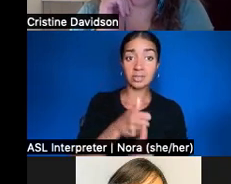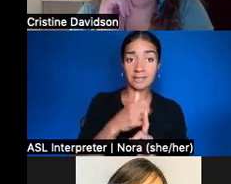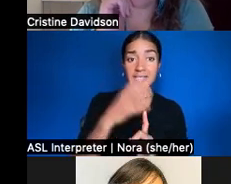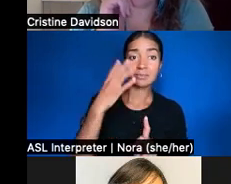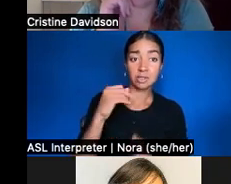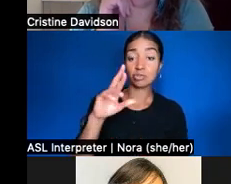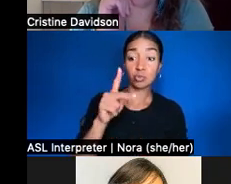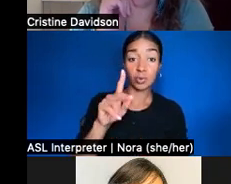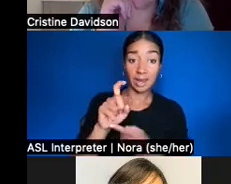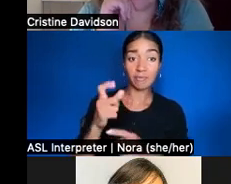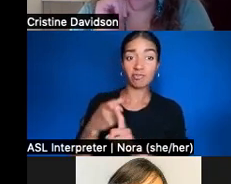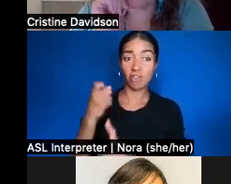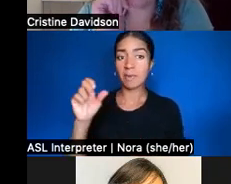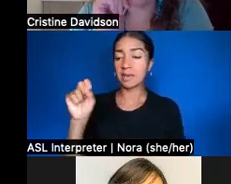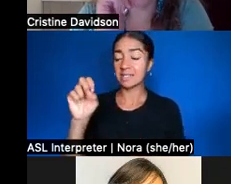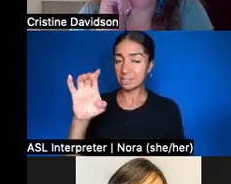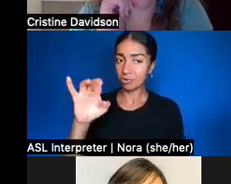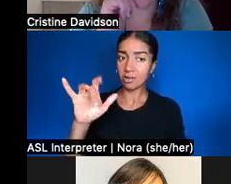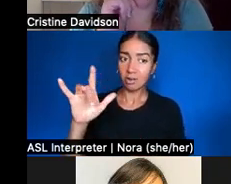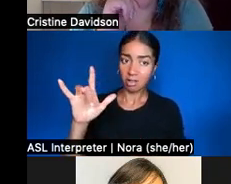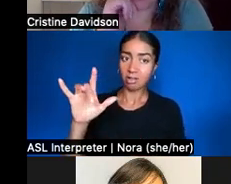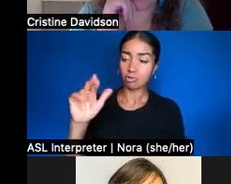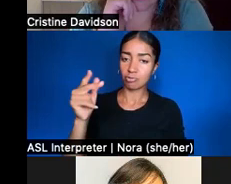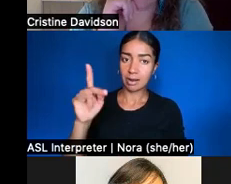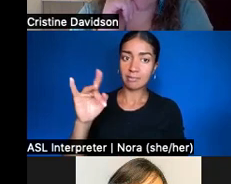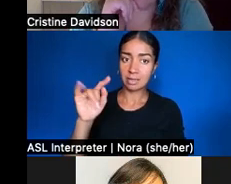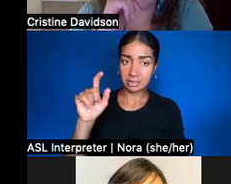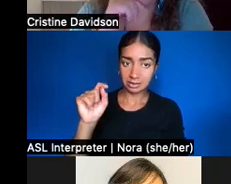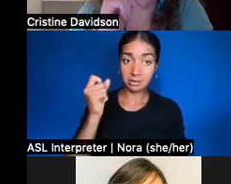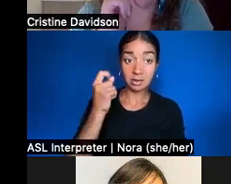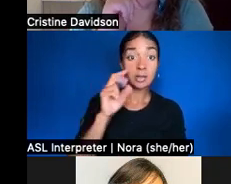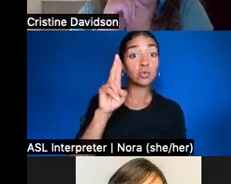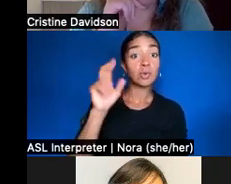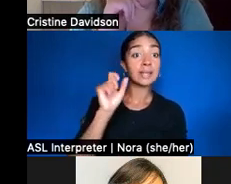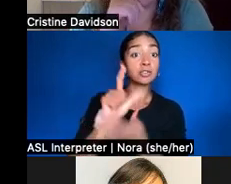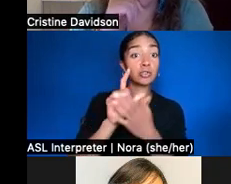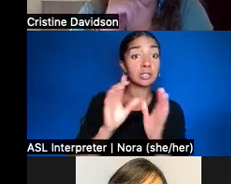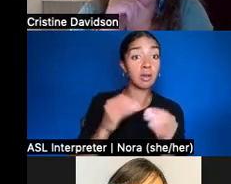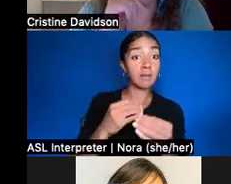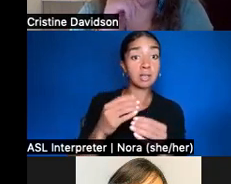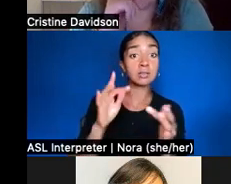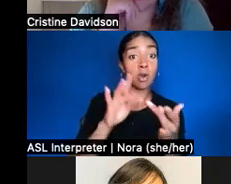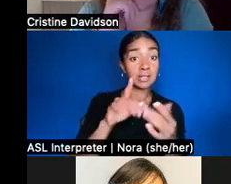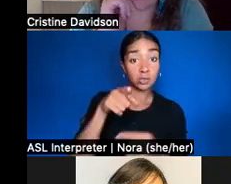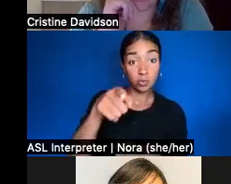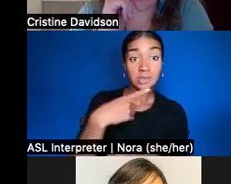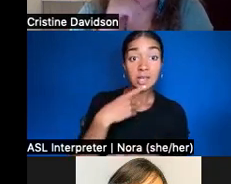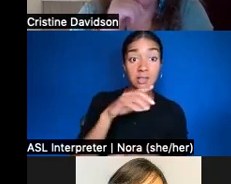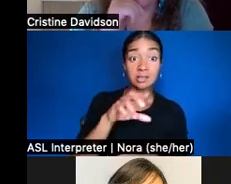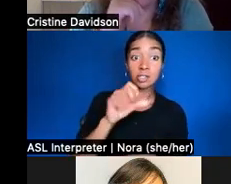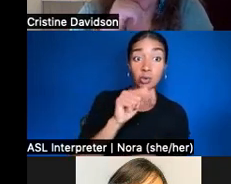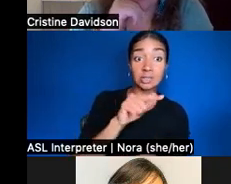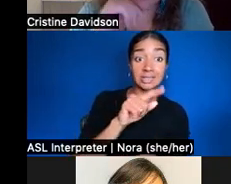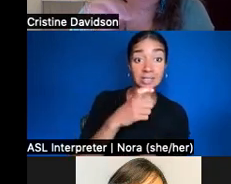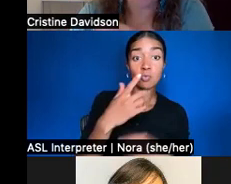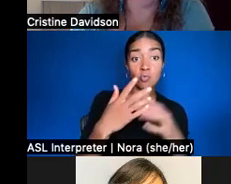Office contacts you in stating that Geraldine would like to talk with an advocate. She was told there is not enough evidence for the case to